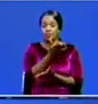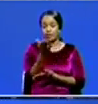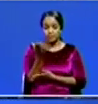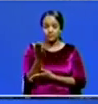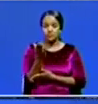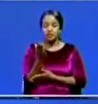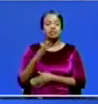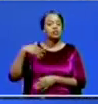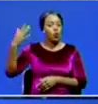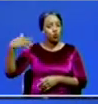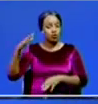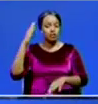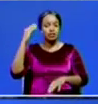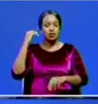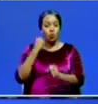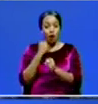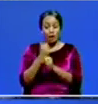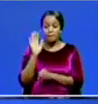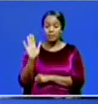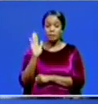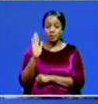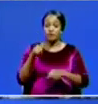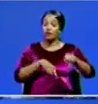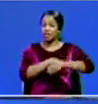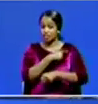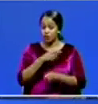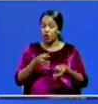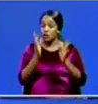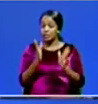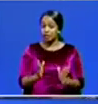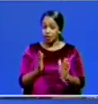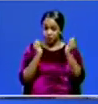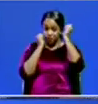Defense Forces to visit the KDF in Somalia ahead of the rotation in